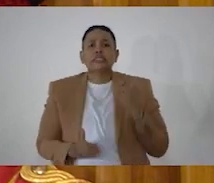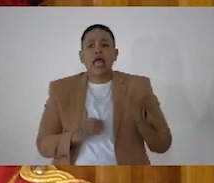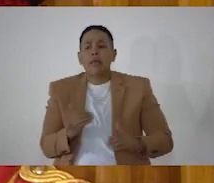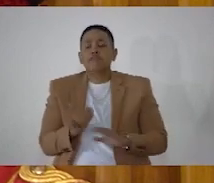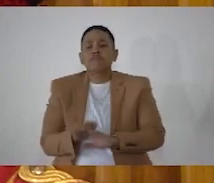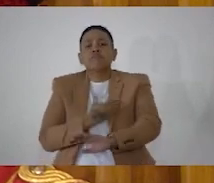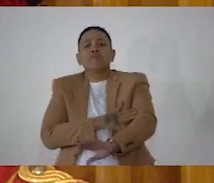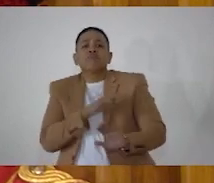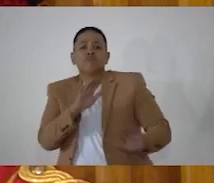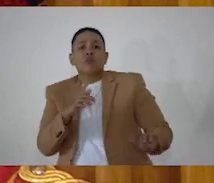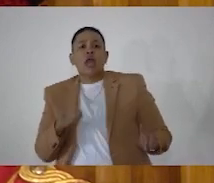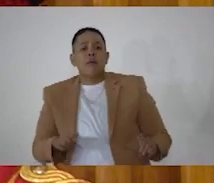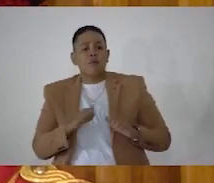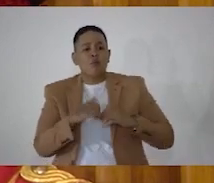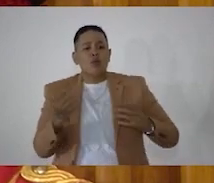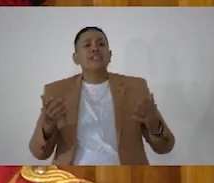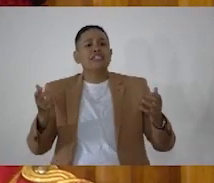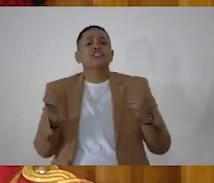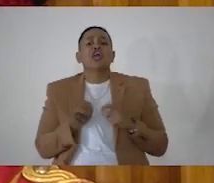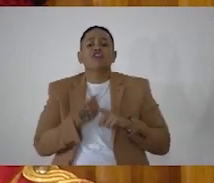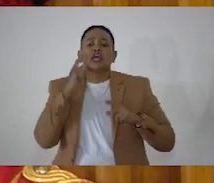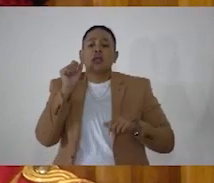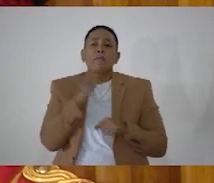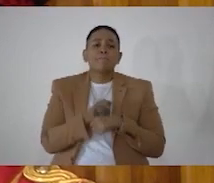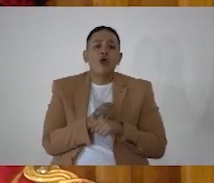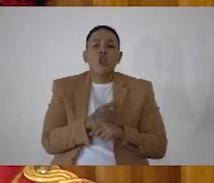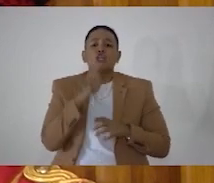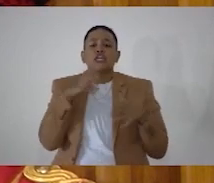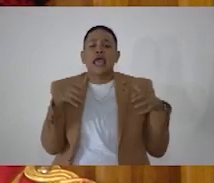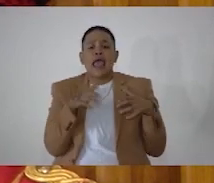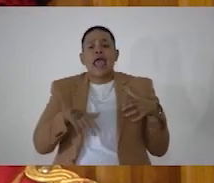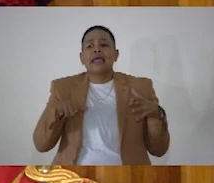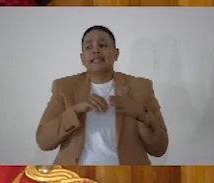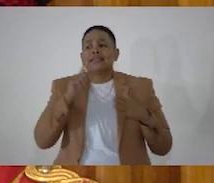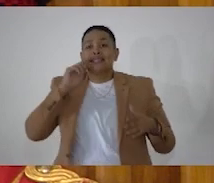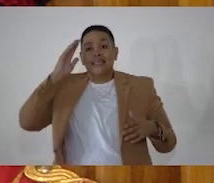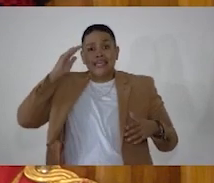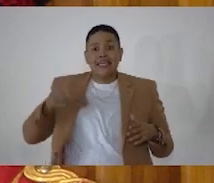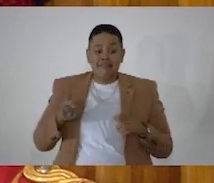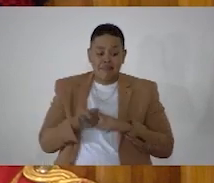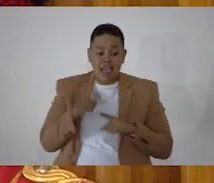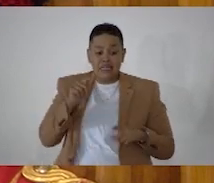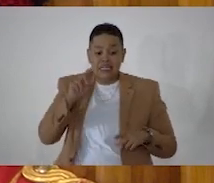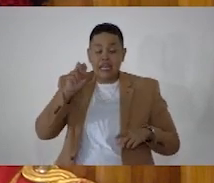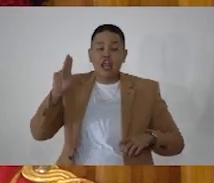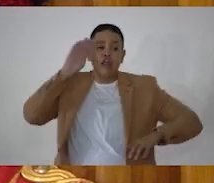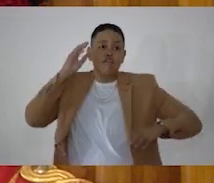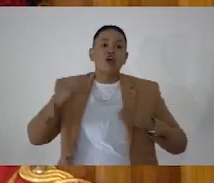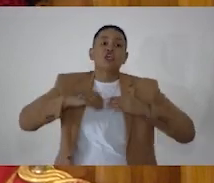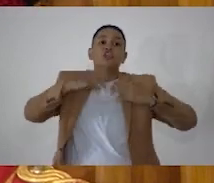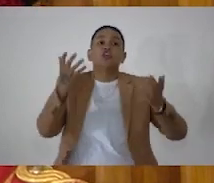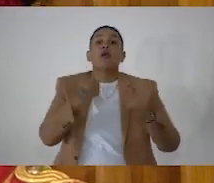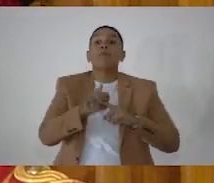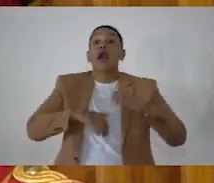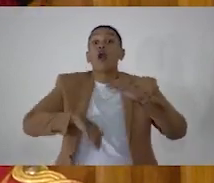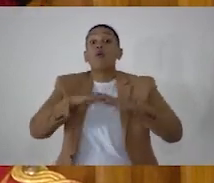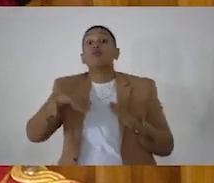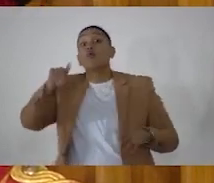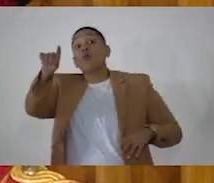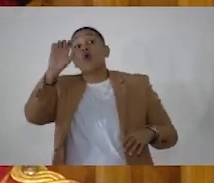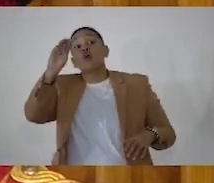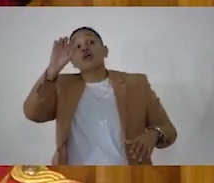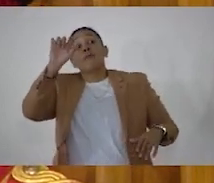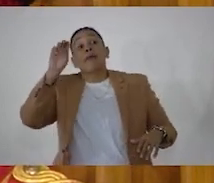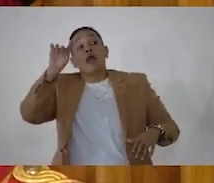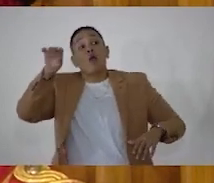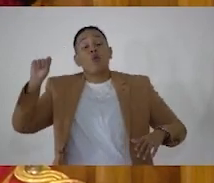forward, with the generation production entity inviting tenders for the supply of up to 100 megawatts